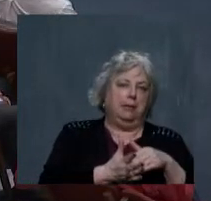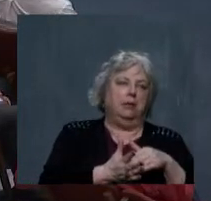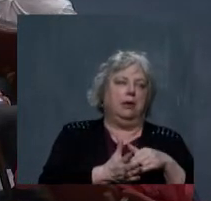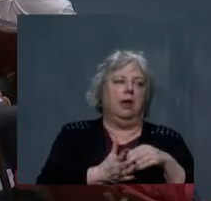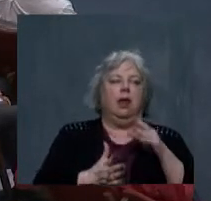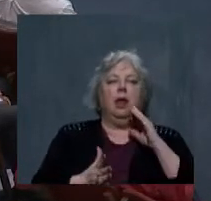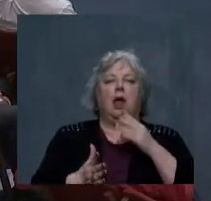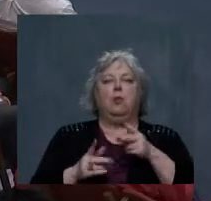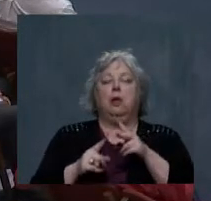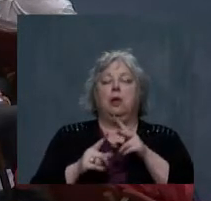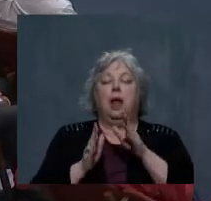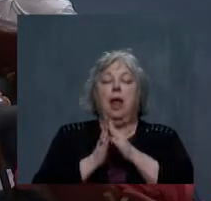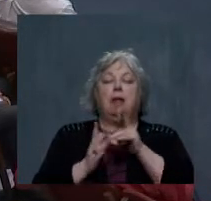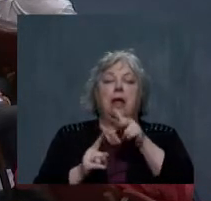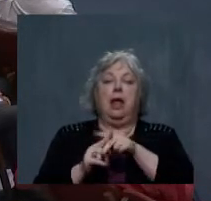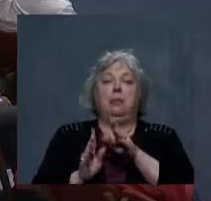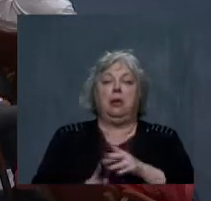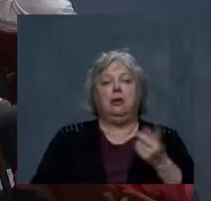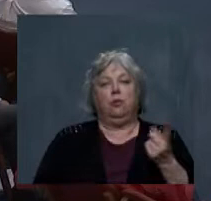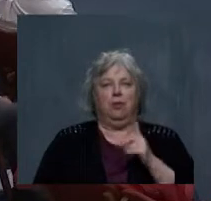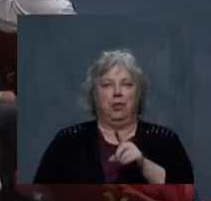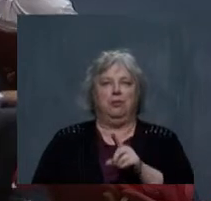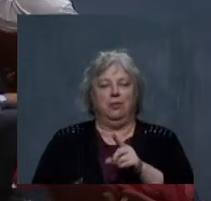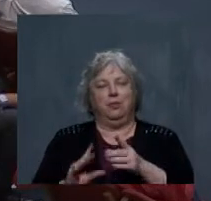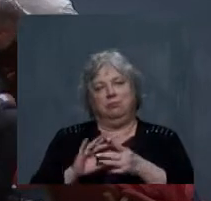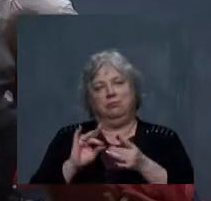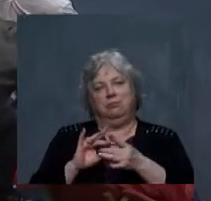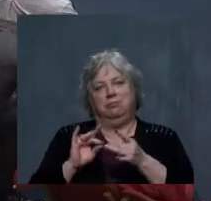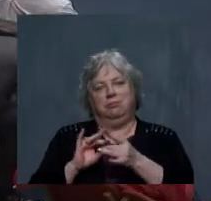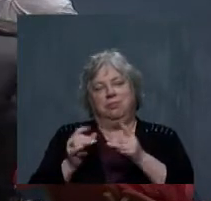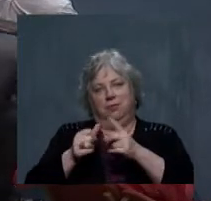I will ask the applicant to come up first,